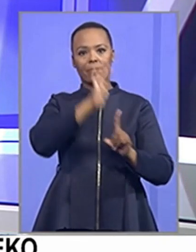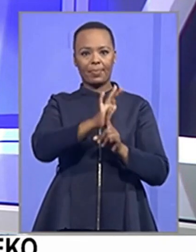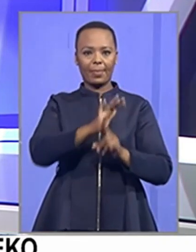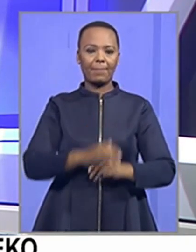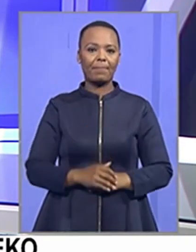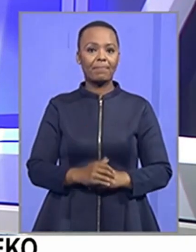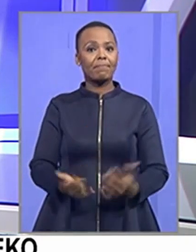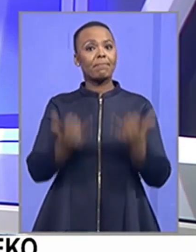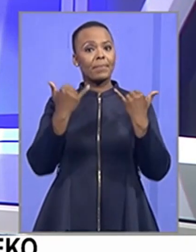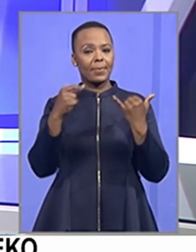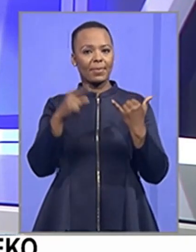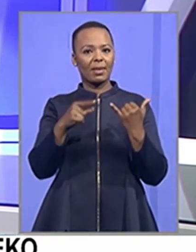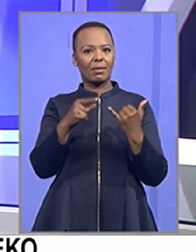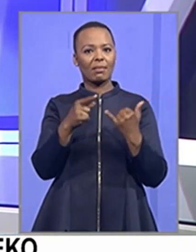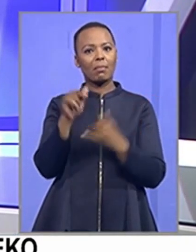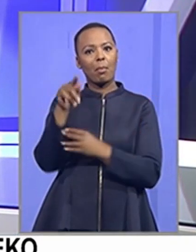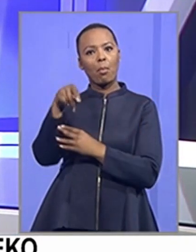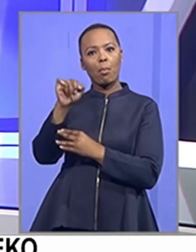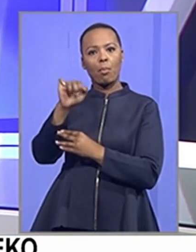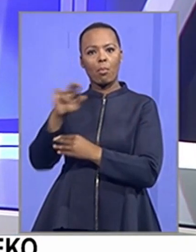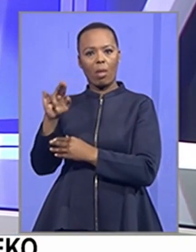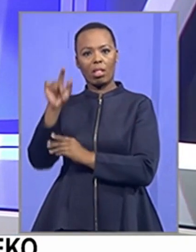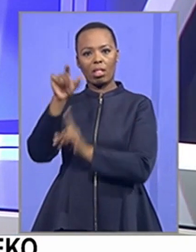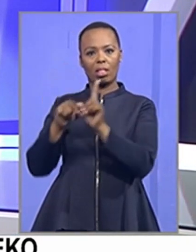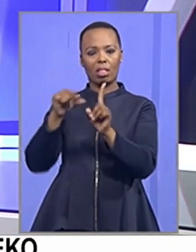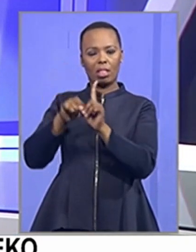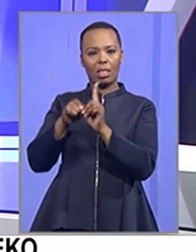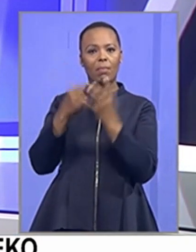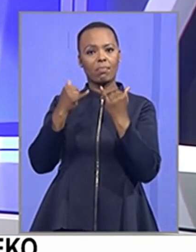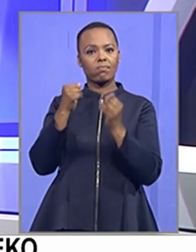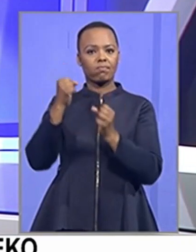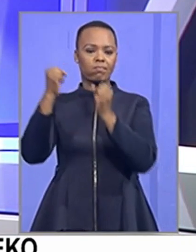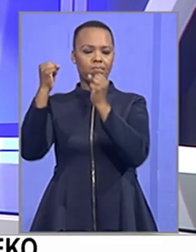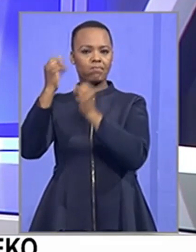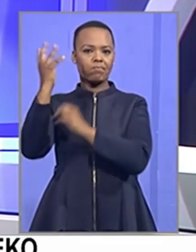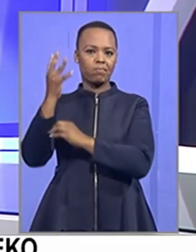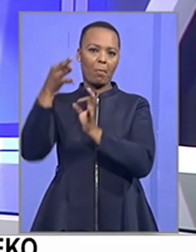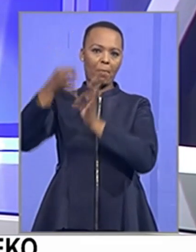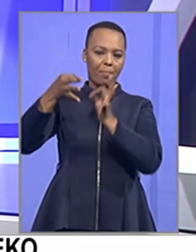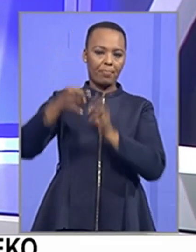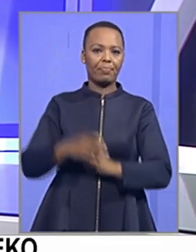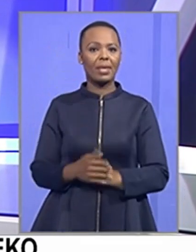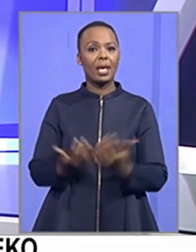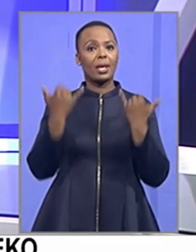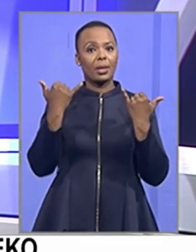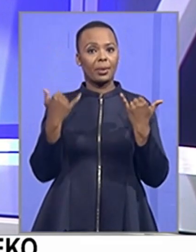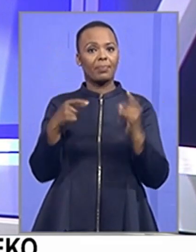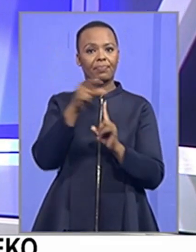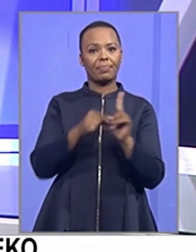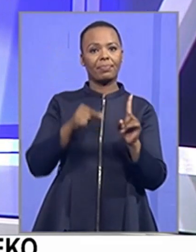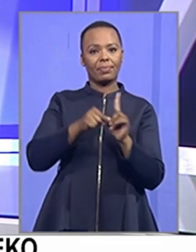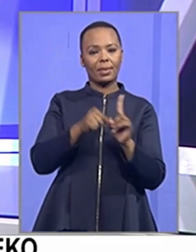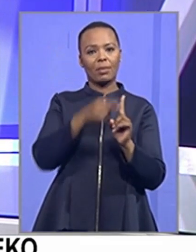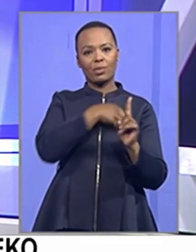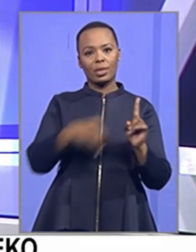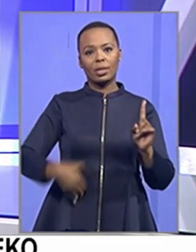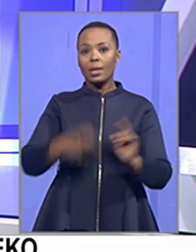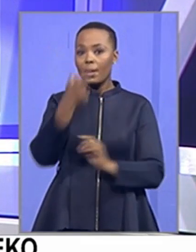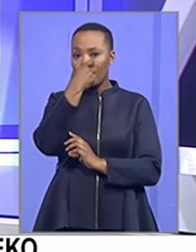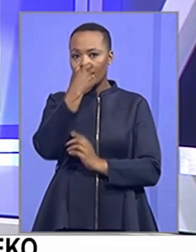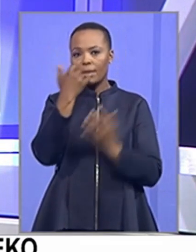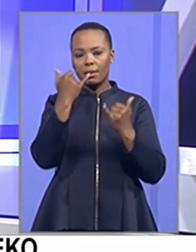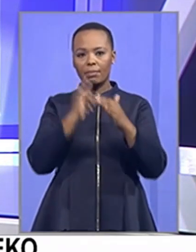Se ke go ya ka moswaramatlotlo-kakaretšo wa ANC Mashatile. Pejana lehono, Presidente Ramaphosa